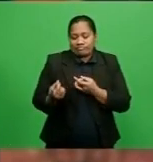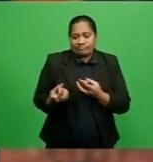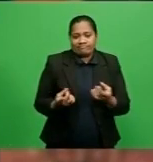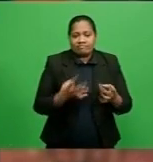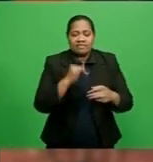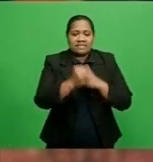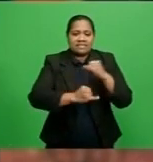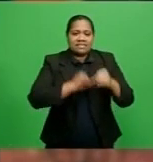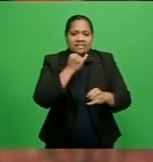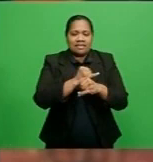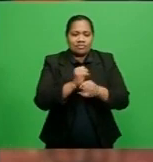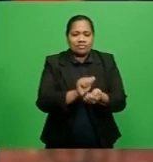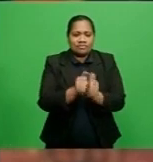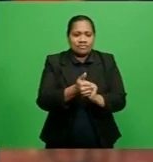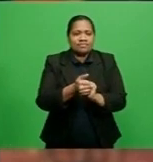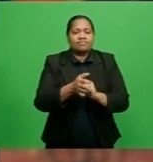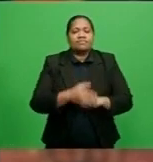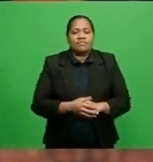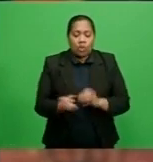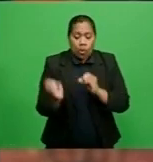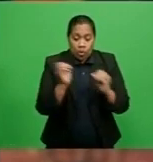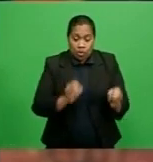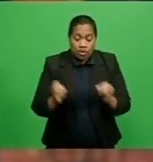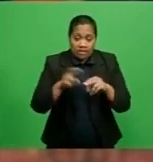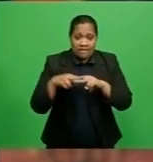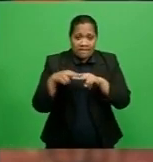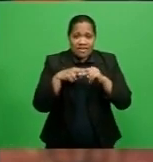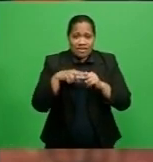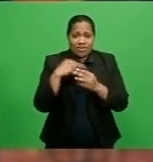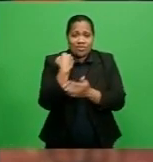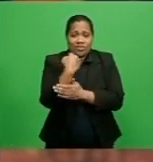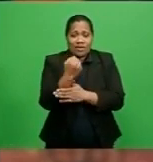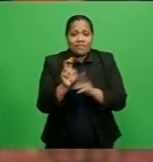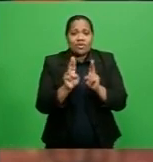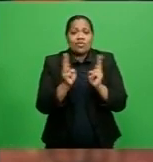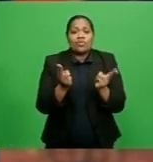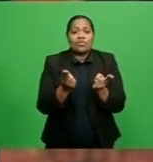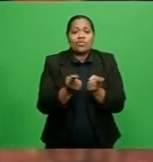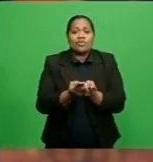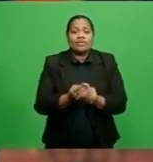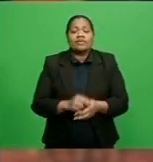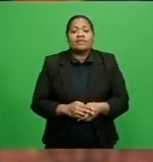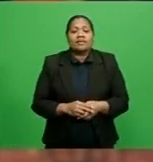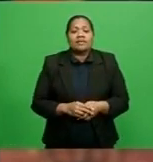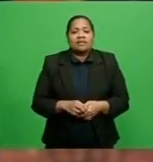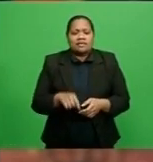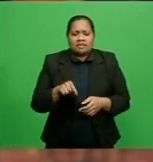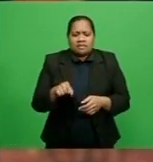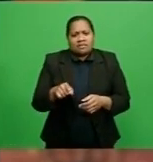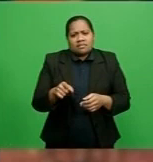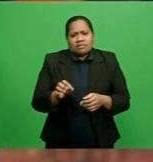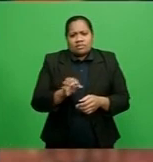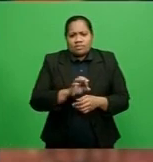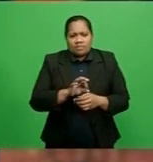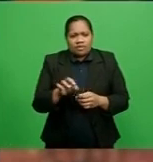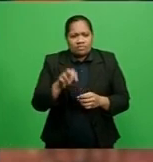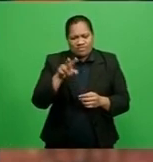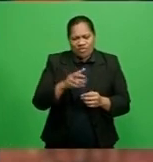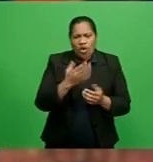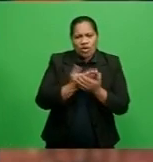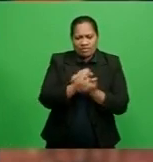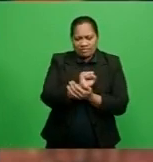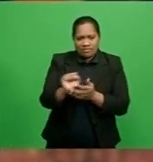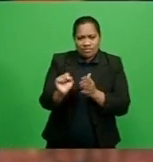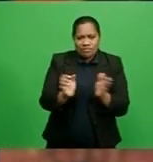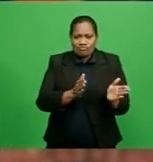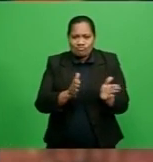international matches. Organized by the Fiji Rugby Union, HPU extended squad members will be screened on functional movements,